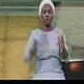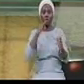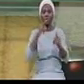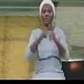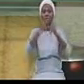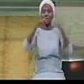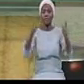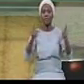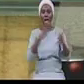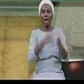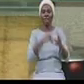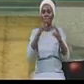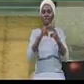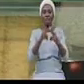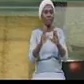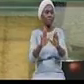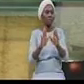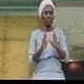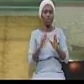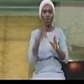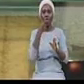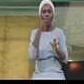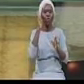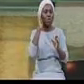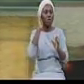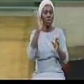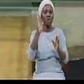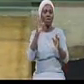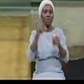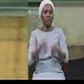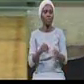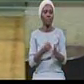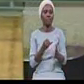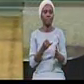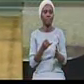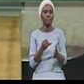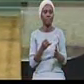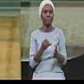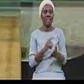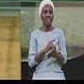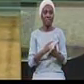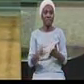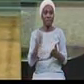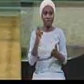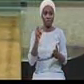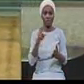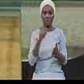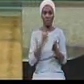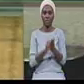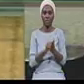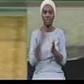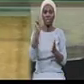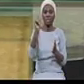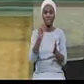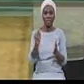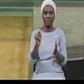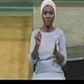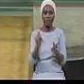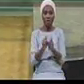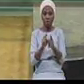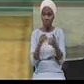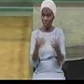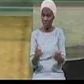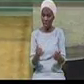to verse 12. Therefore, also now, therefore, because the Lord is going to do great things,